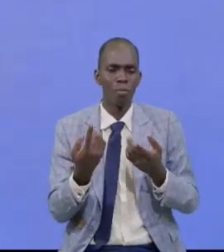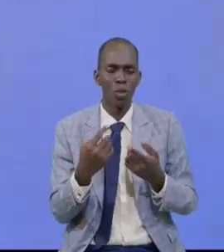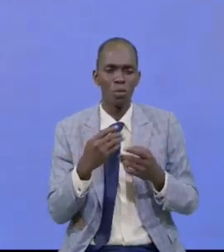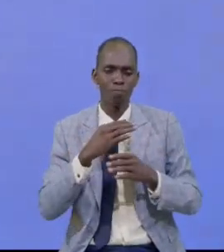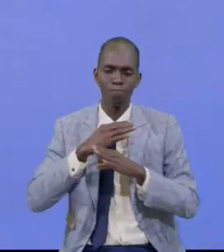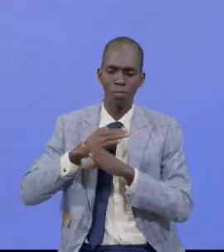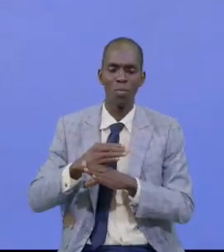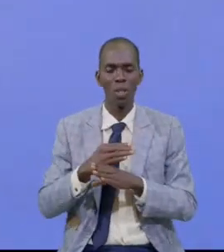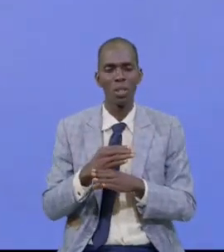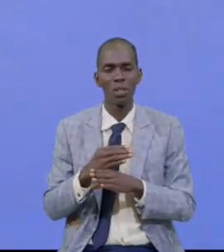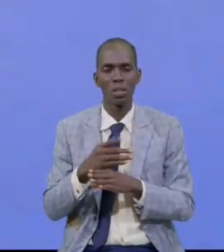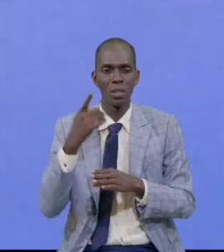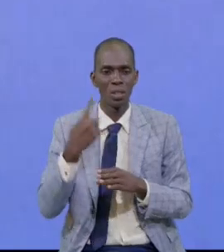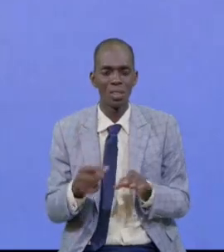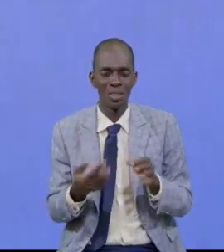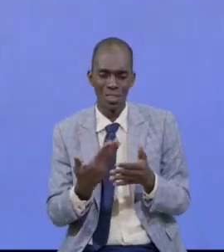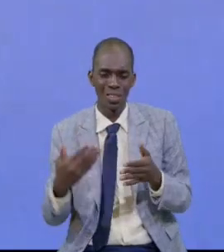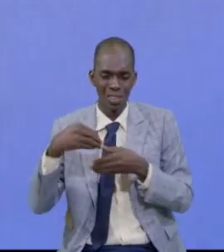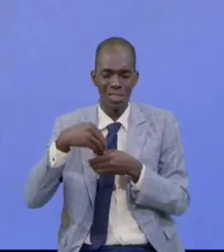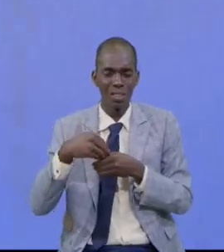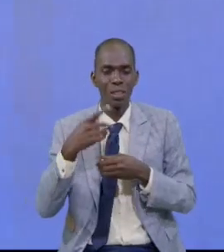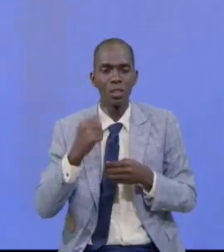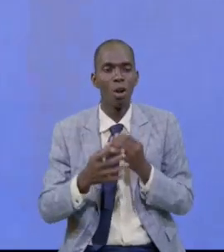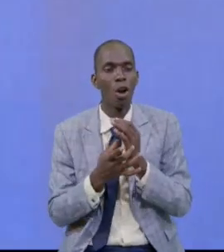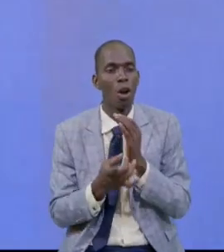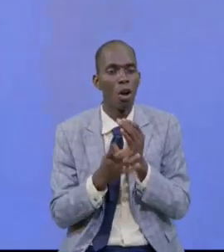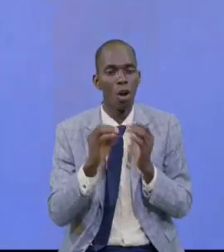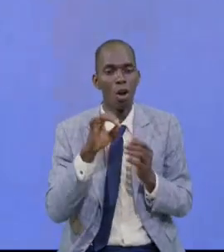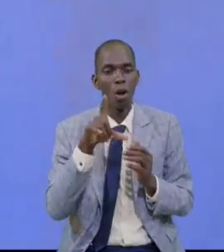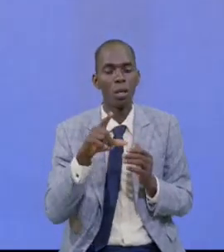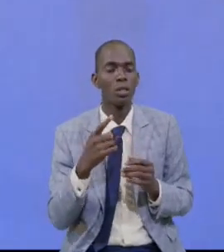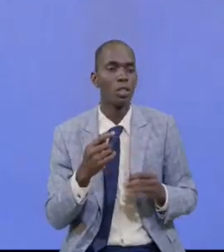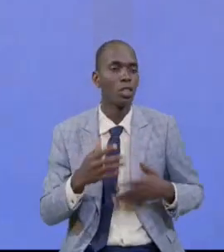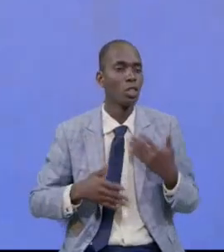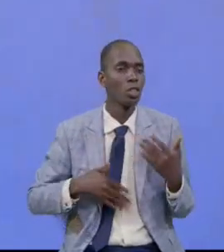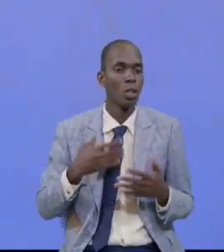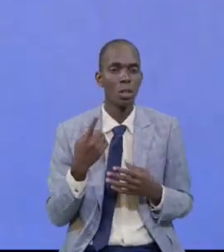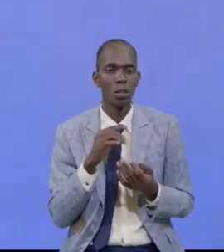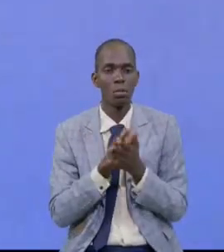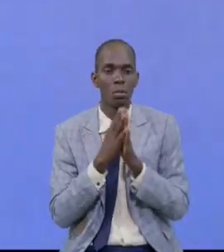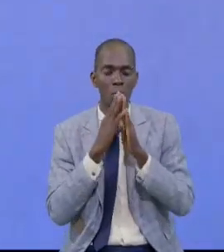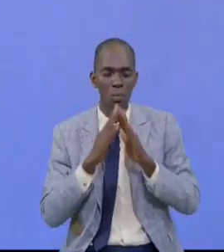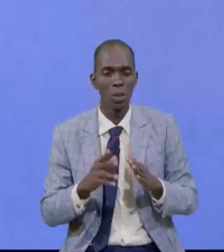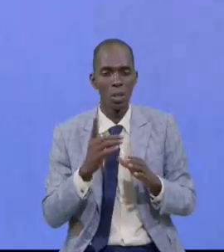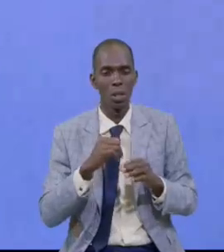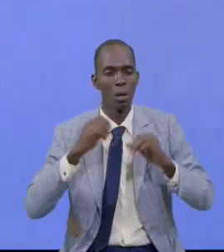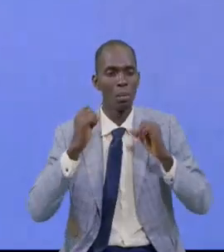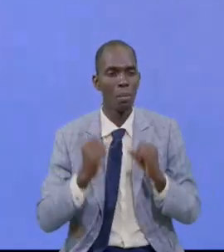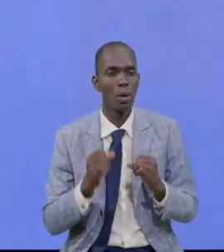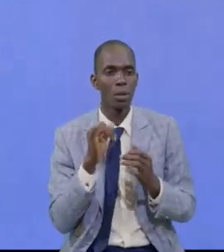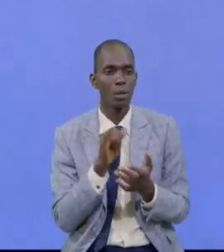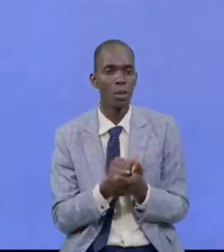oil, the joy, the peace, the power that you have